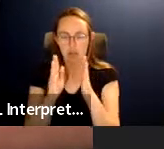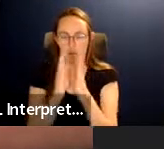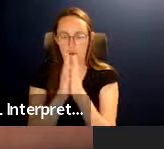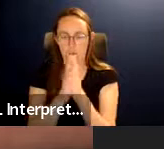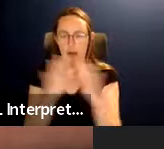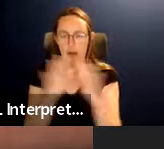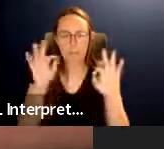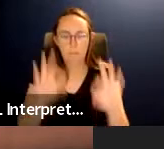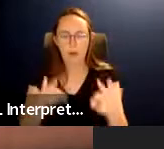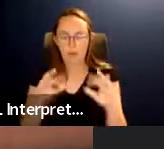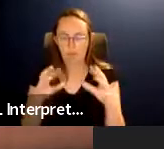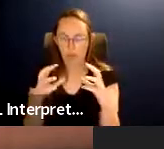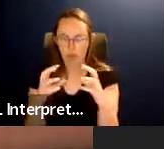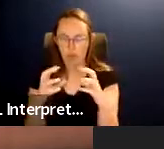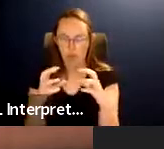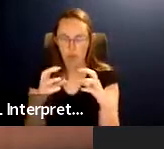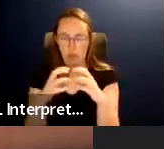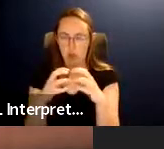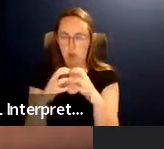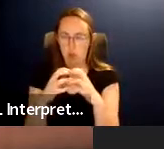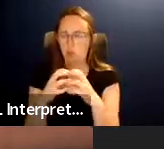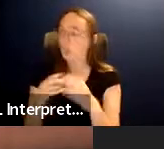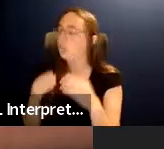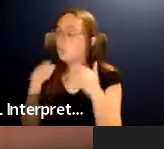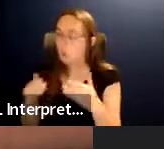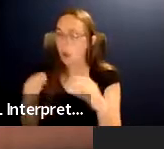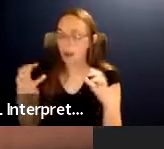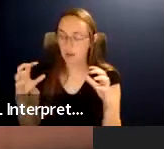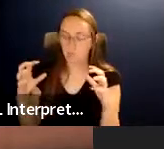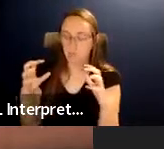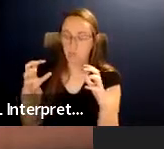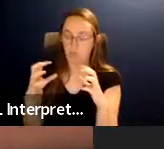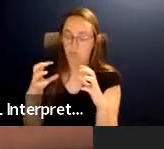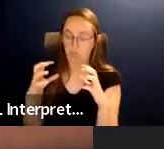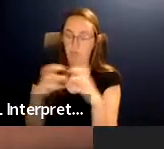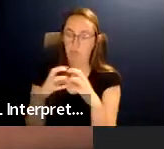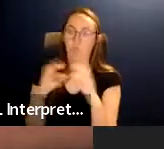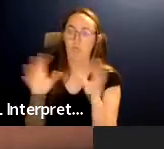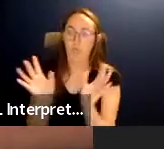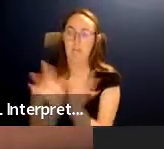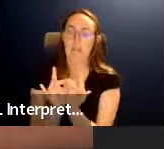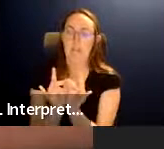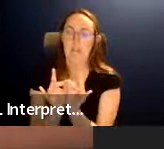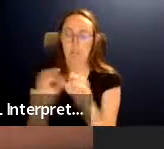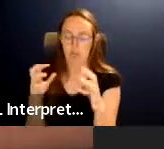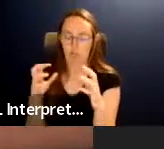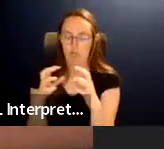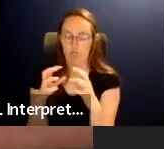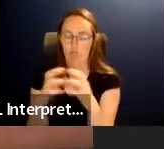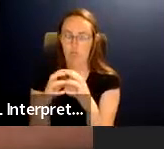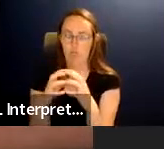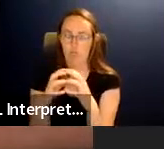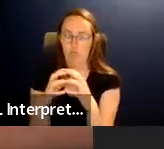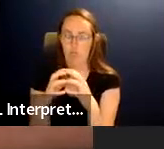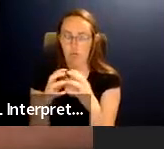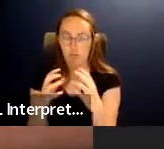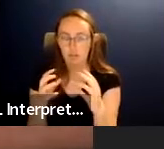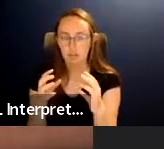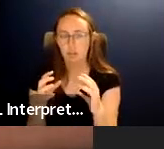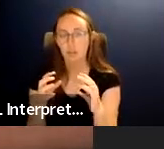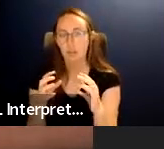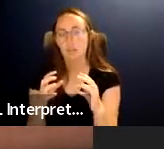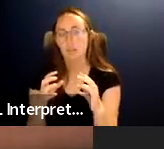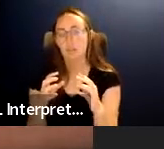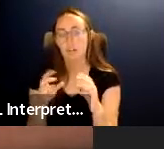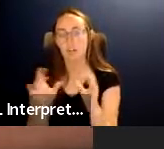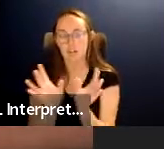So line them up, and you're going to stick them together in the center. So go ahead and put those two together, adhesive